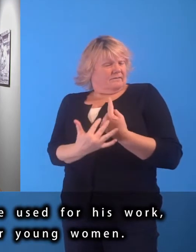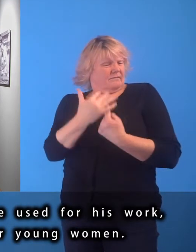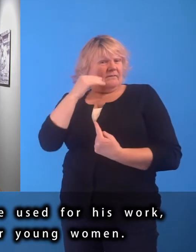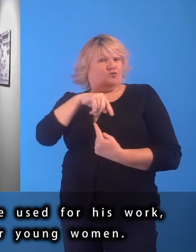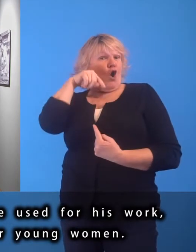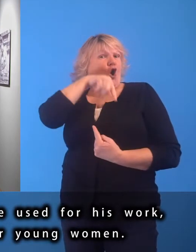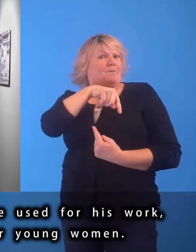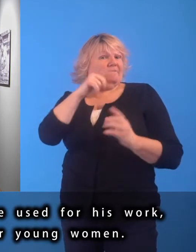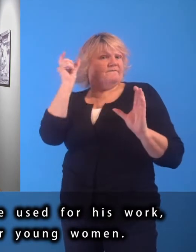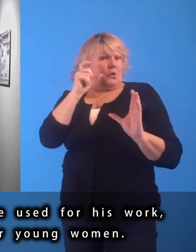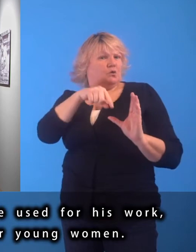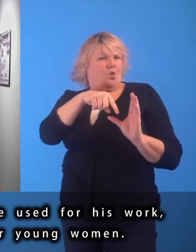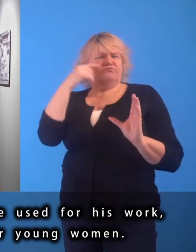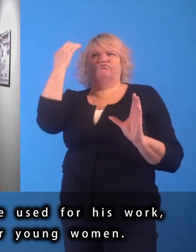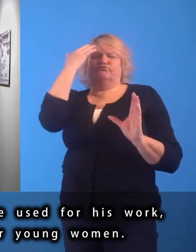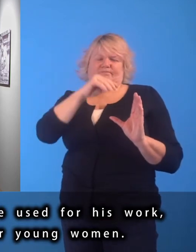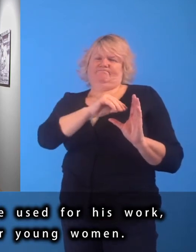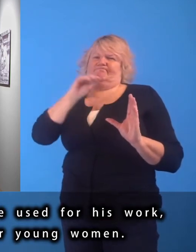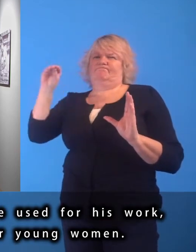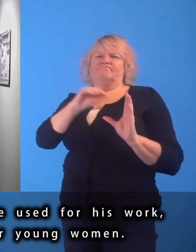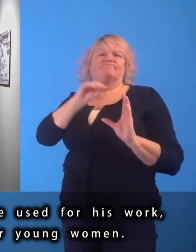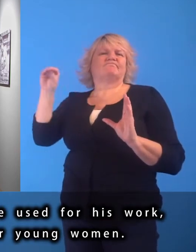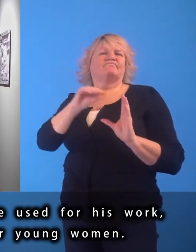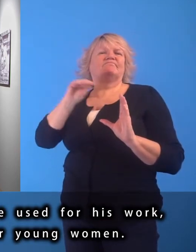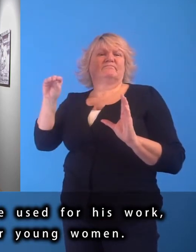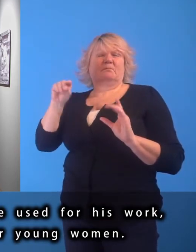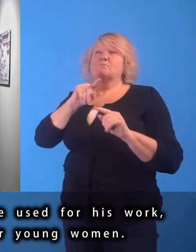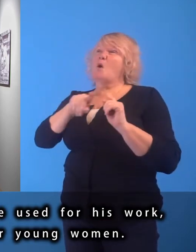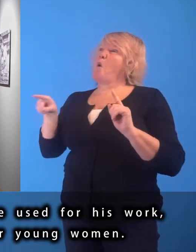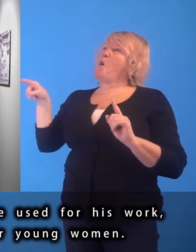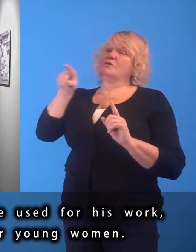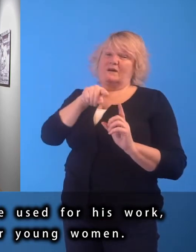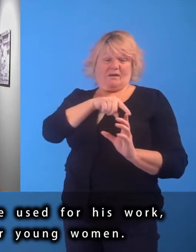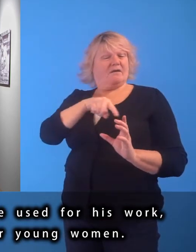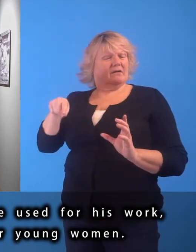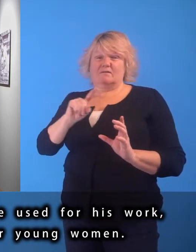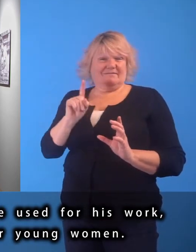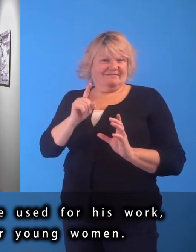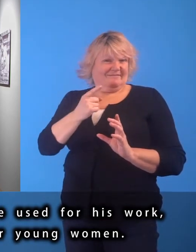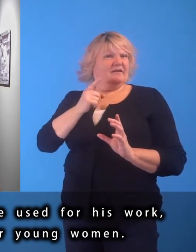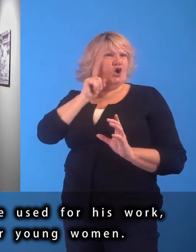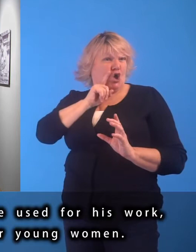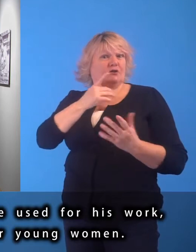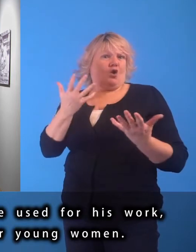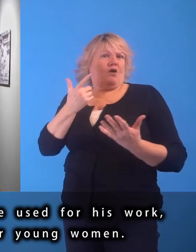in the photos he used for his work, which are largely of girls or young women.